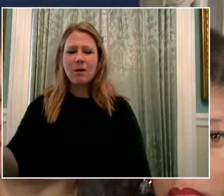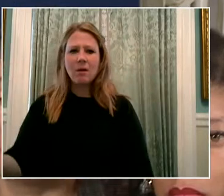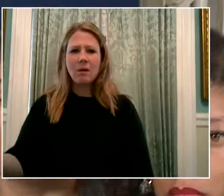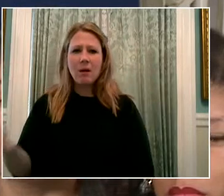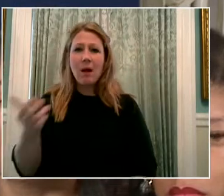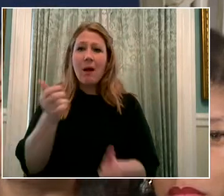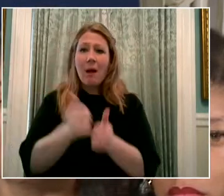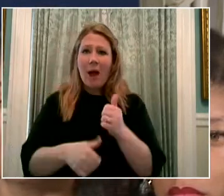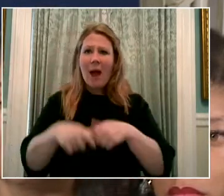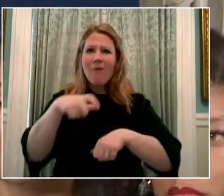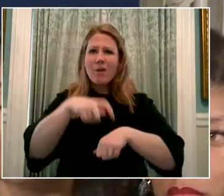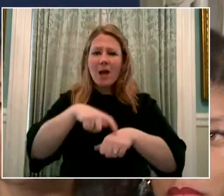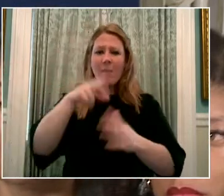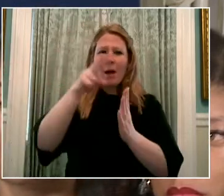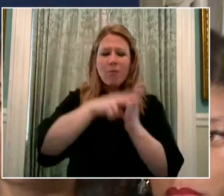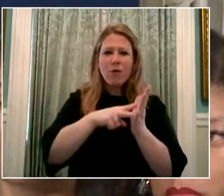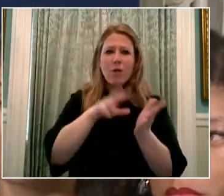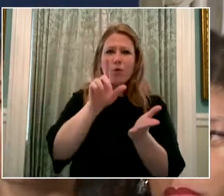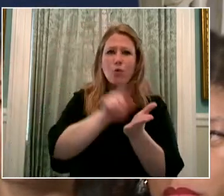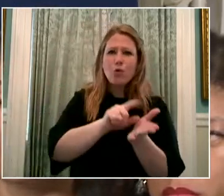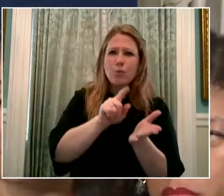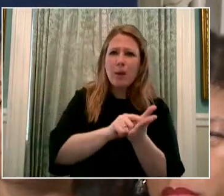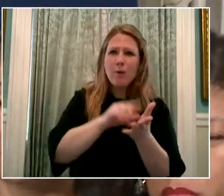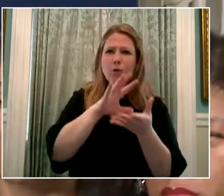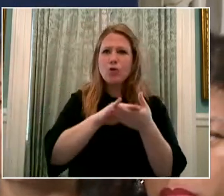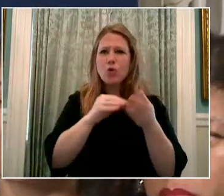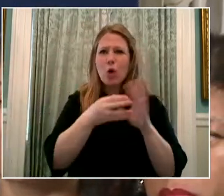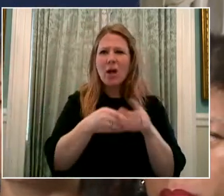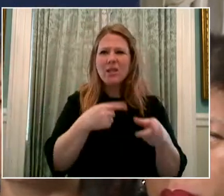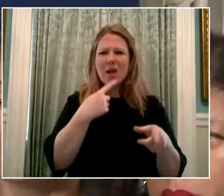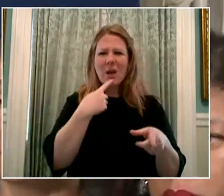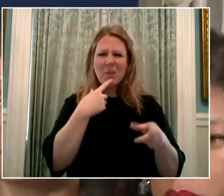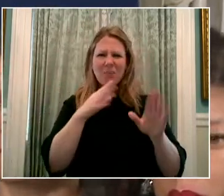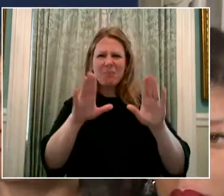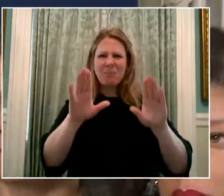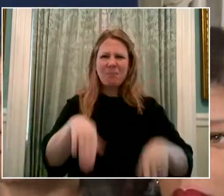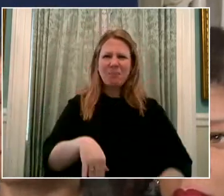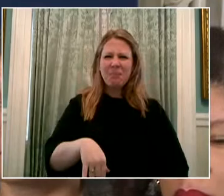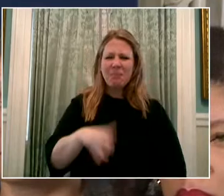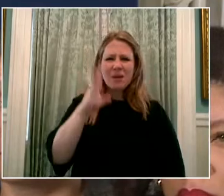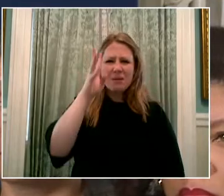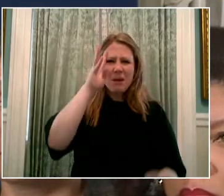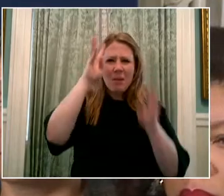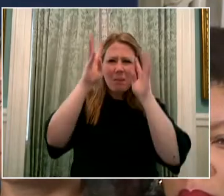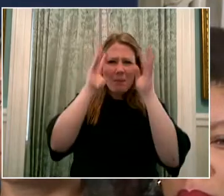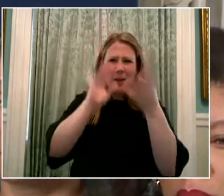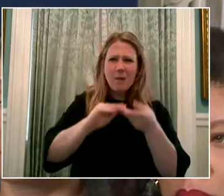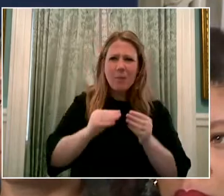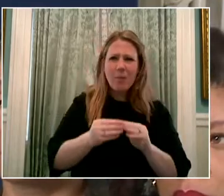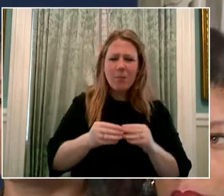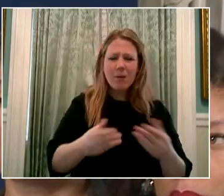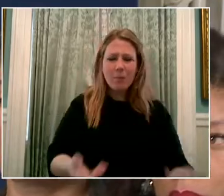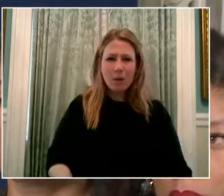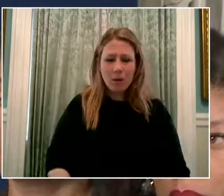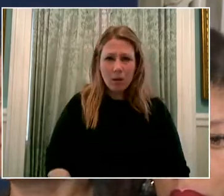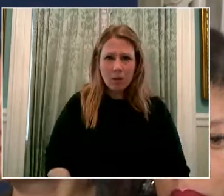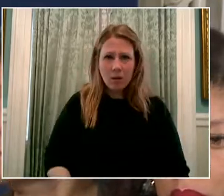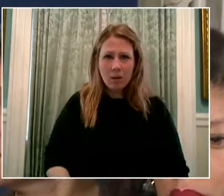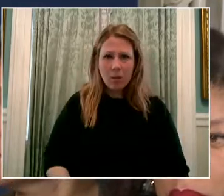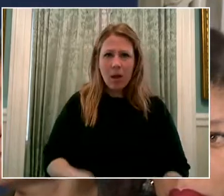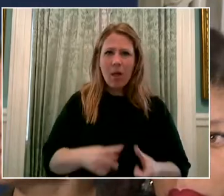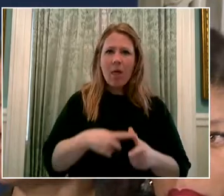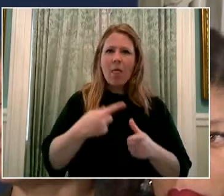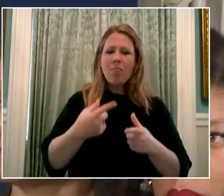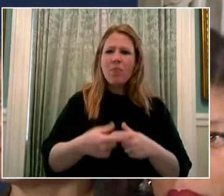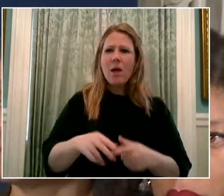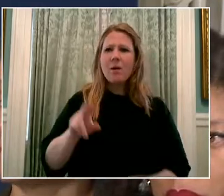no real money. Then they hear from my city council. Oh, the budget, we